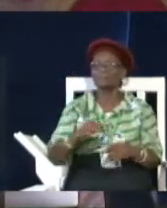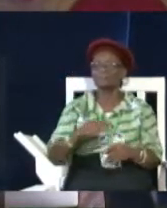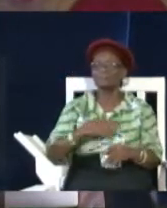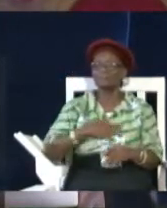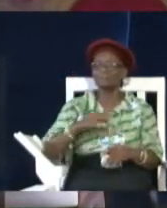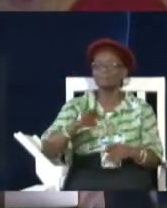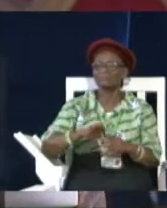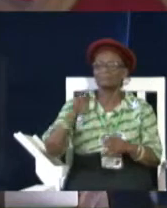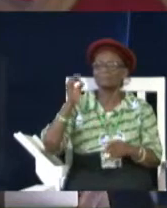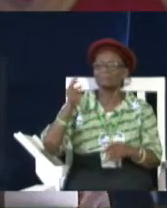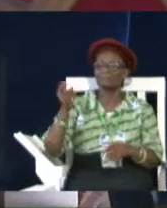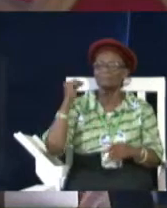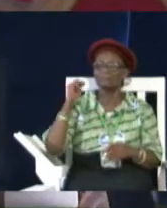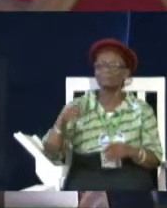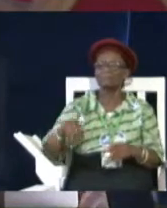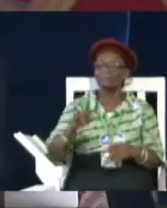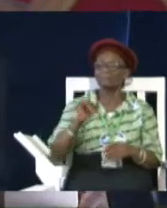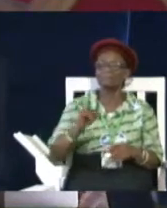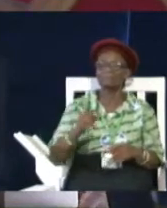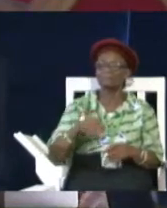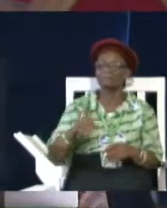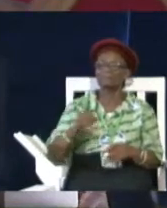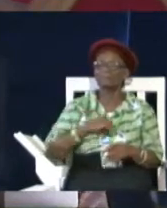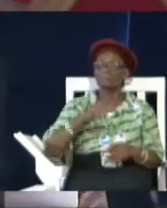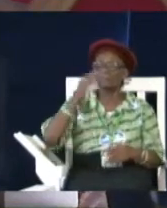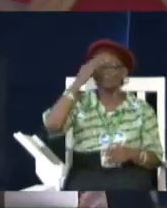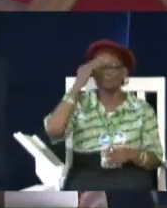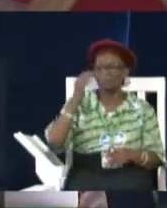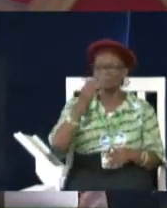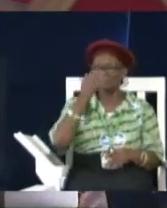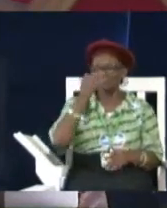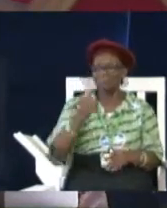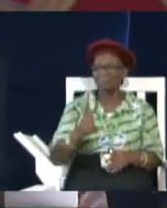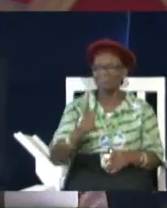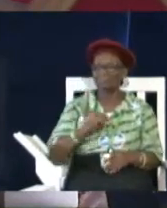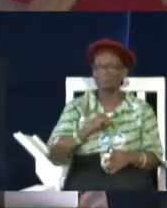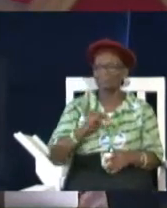I knew what I wanted. I knew why I went.